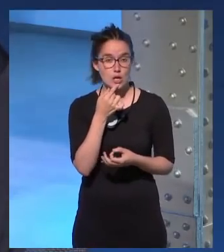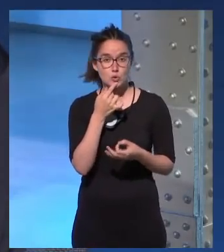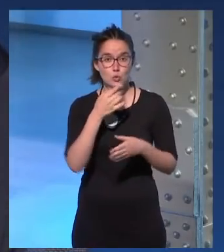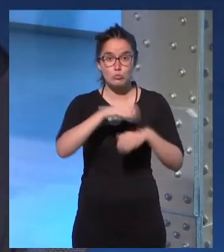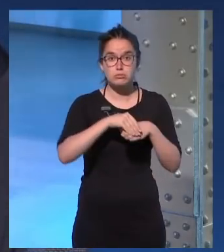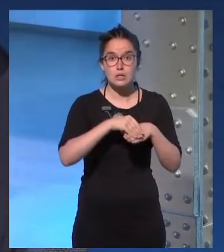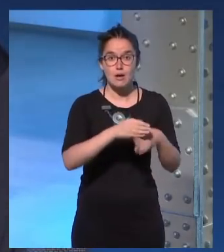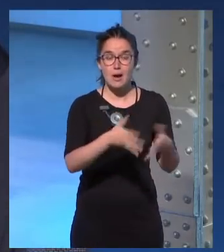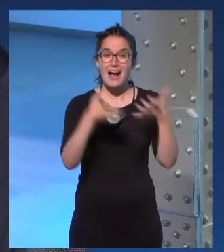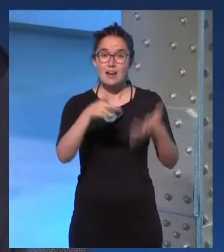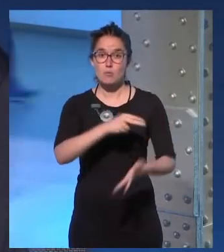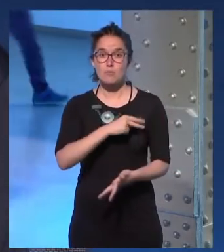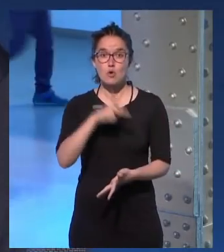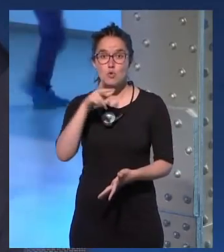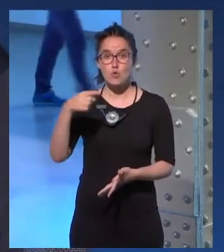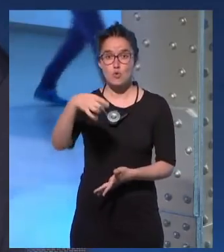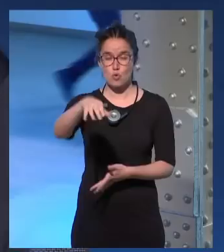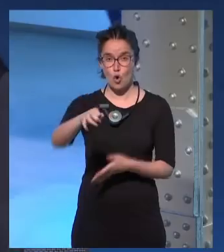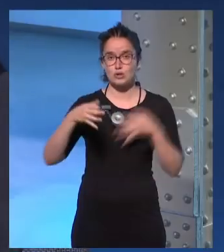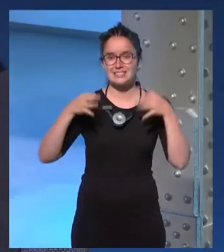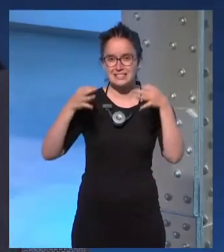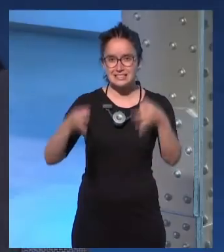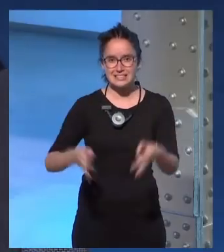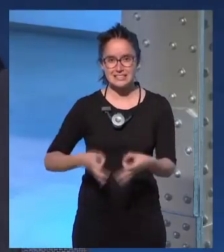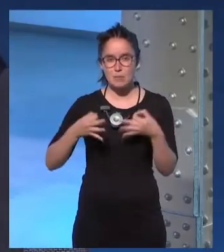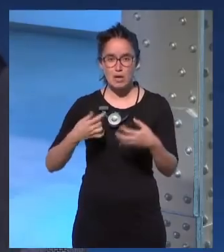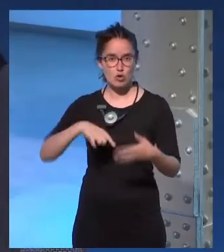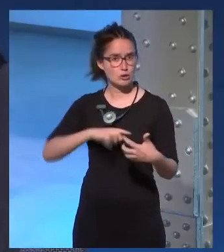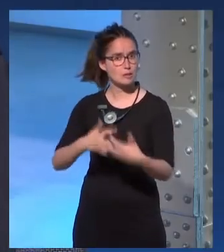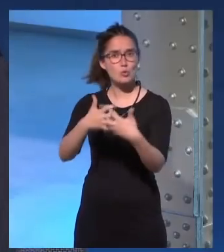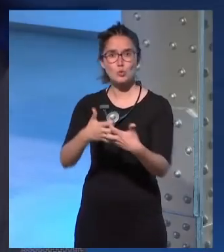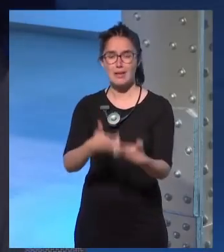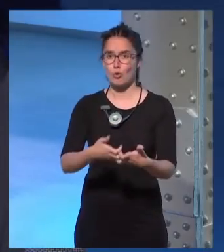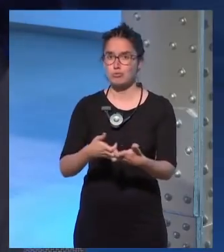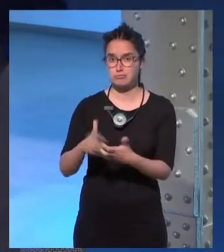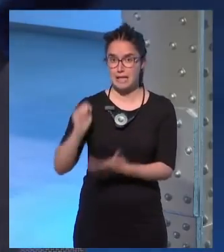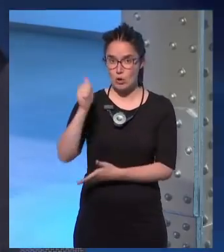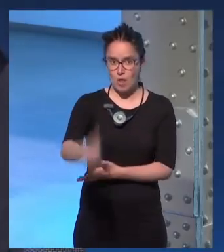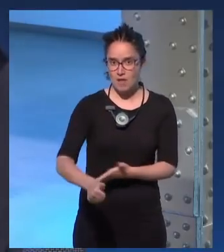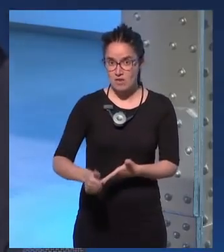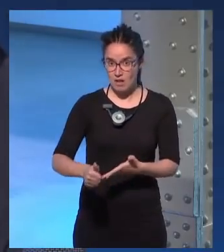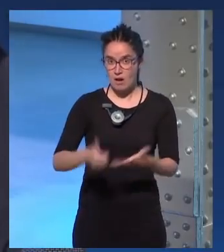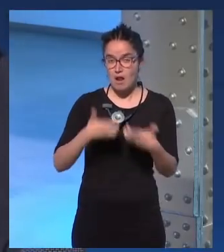to silence that we have always been there. And as she says in